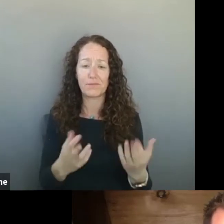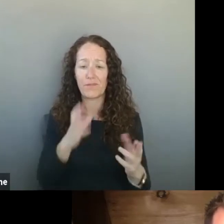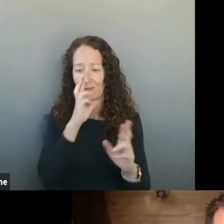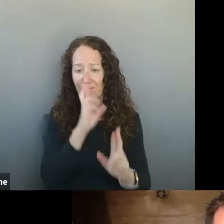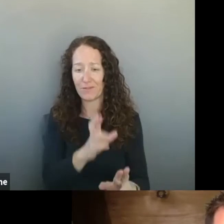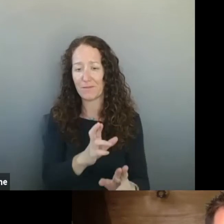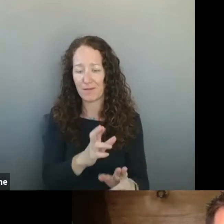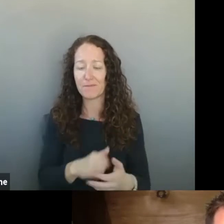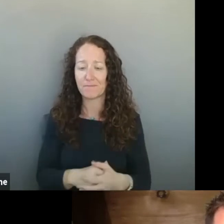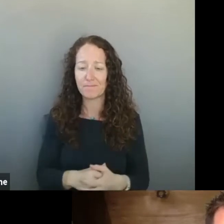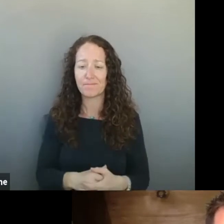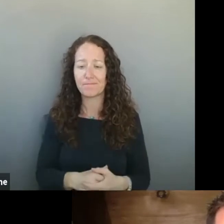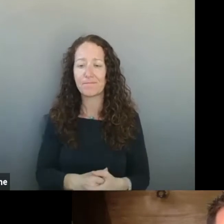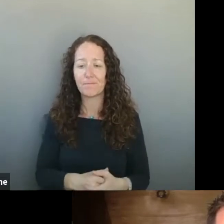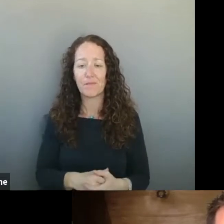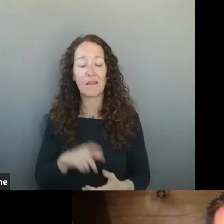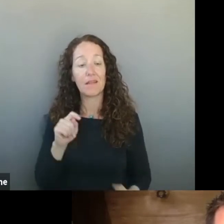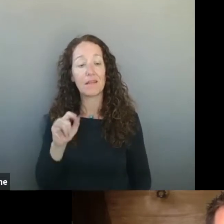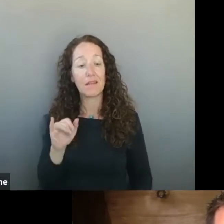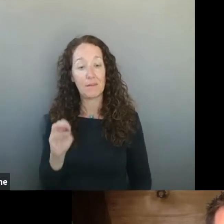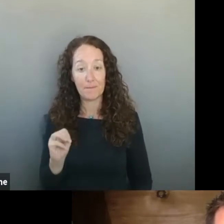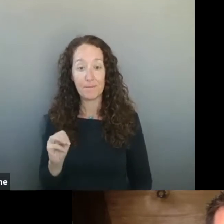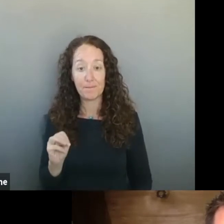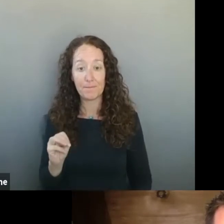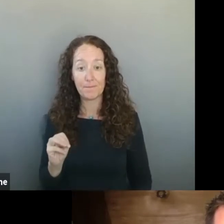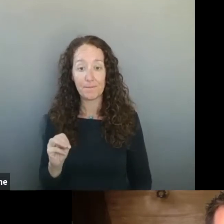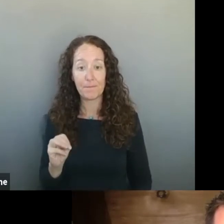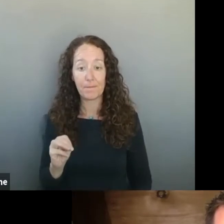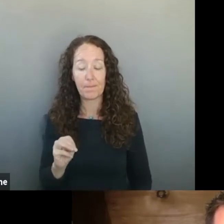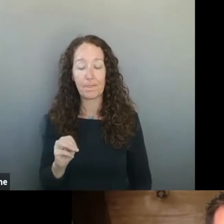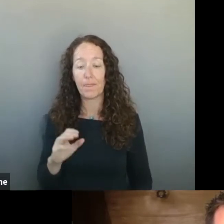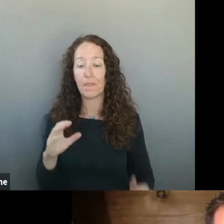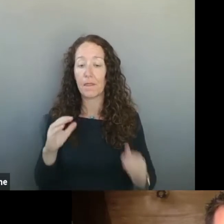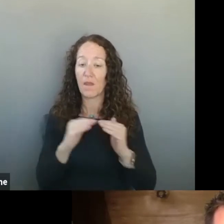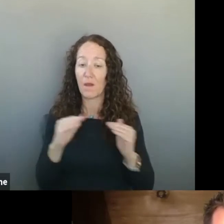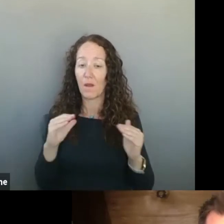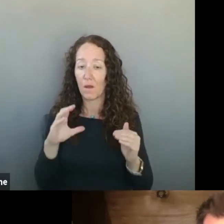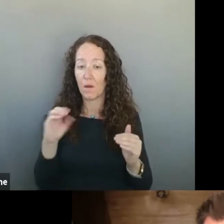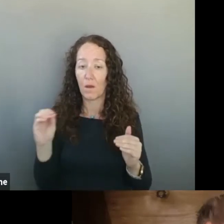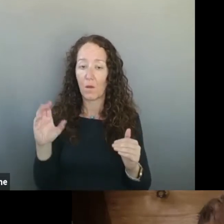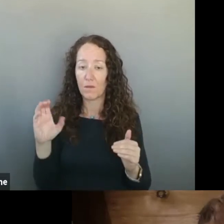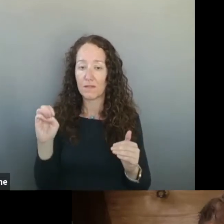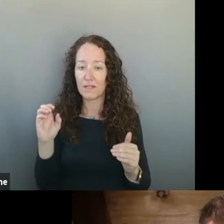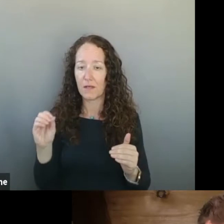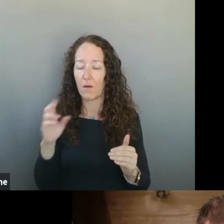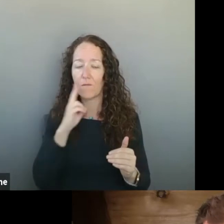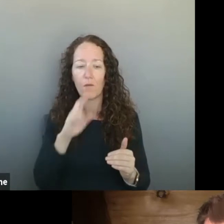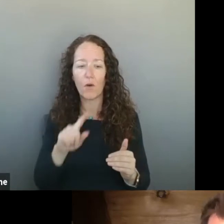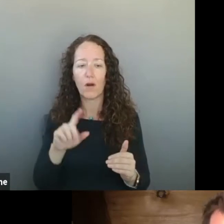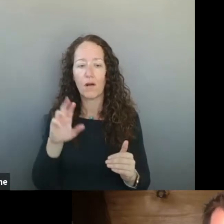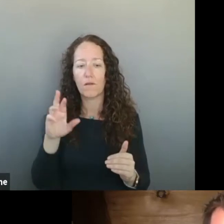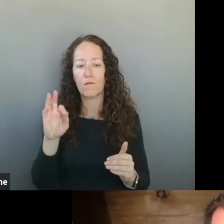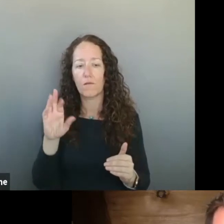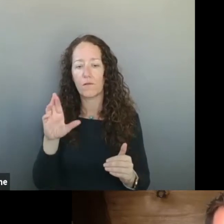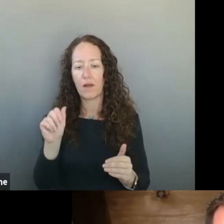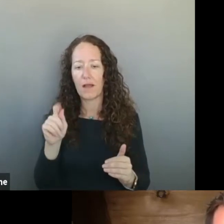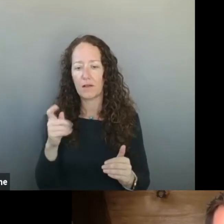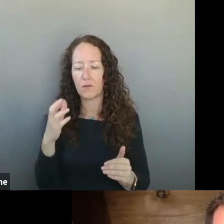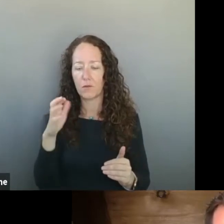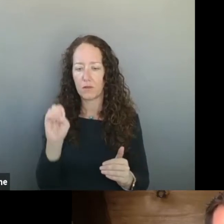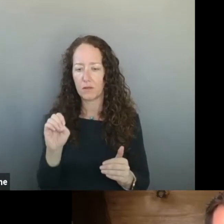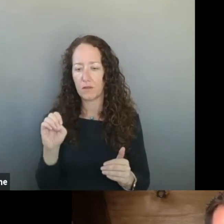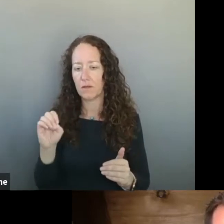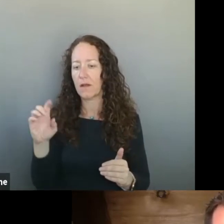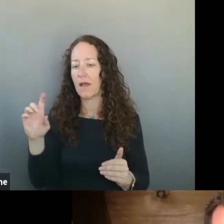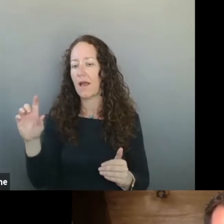due. Tim is co-CEO at Fractured Atlas. Tim wears a multitude of hats, all